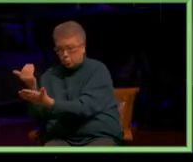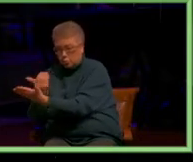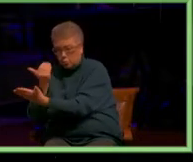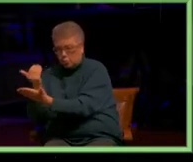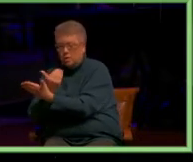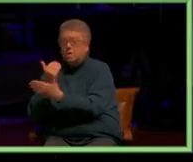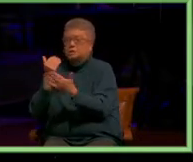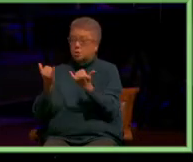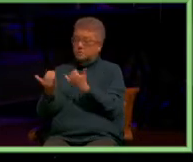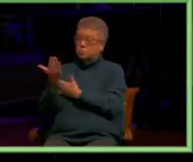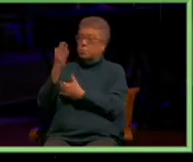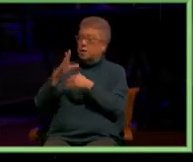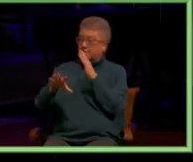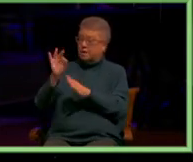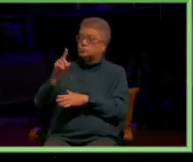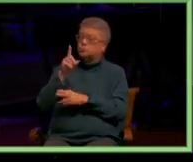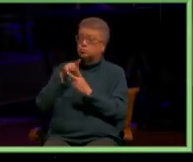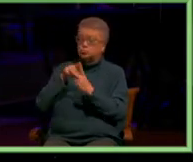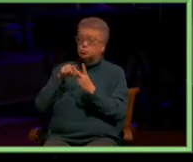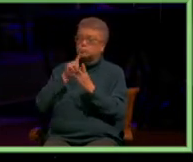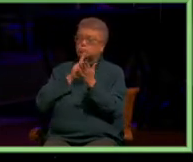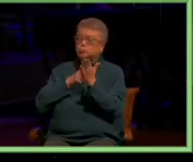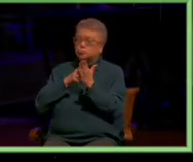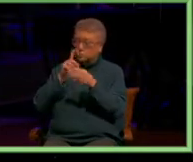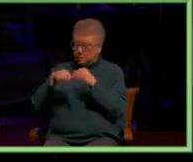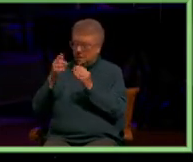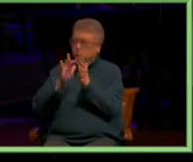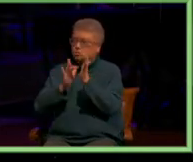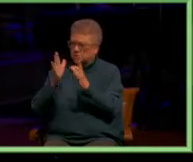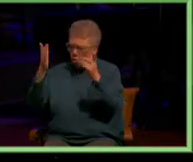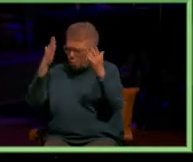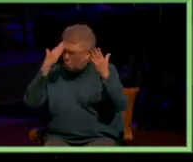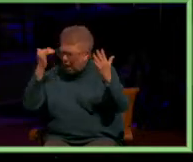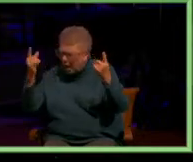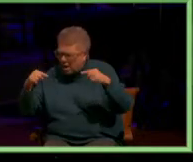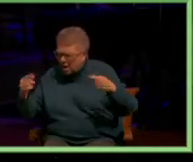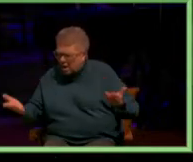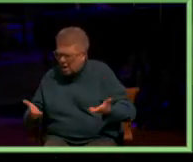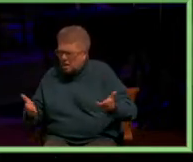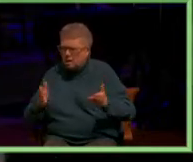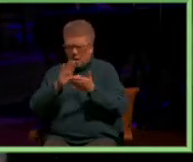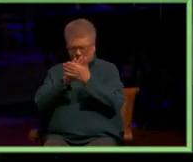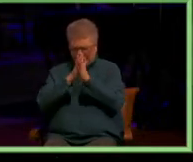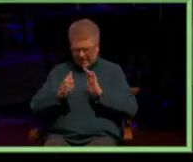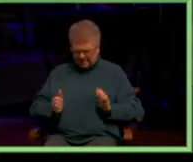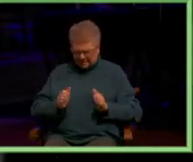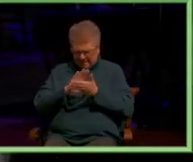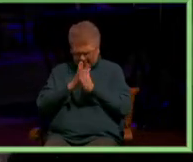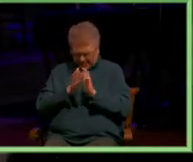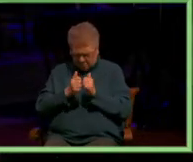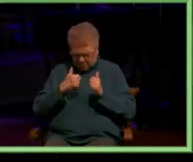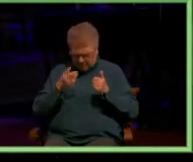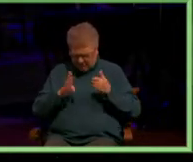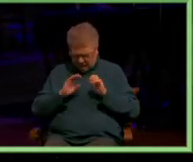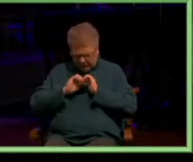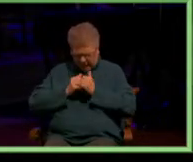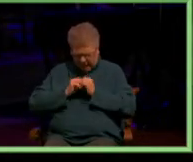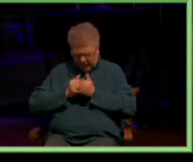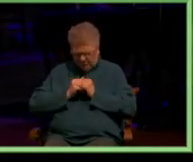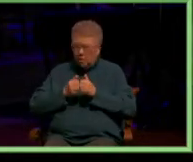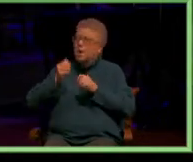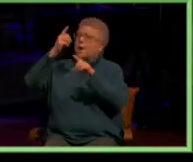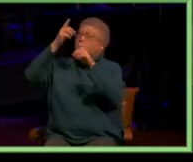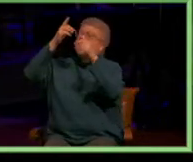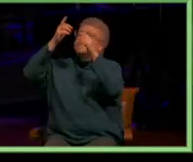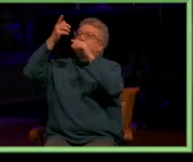this morning, I want to show you two truths about Jesus and why he came. I want to show you how you can have peace with God because of Jesus Christ and his coming to